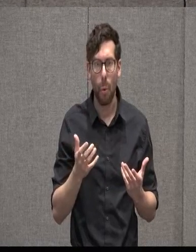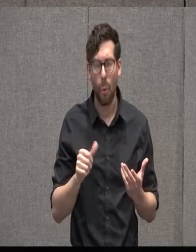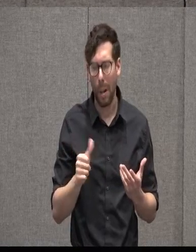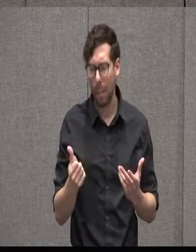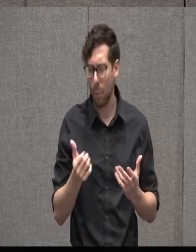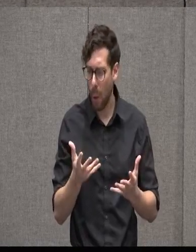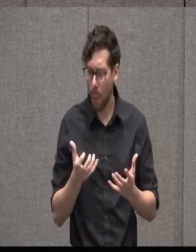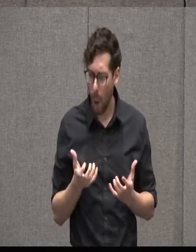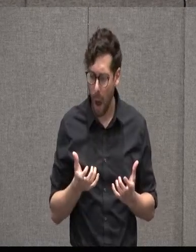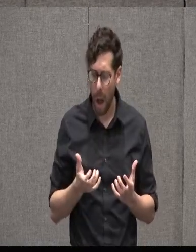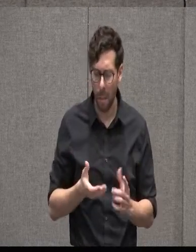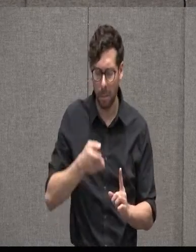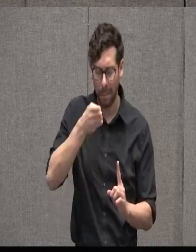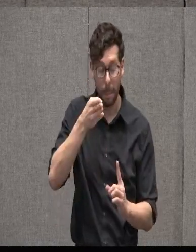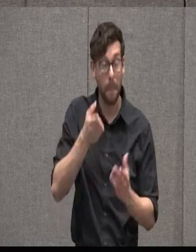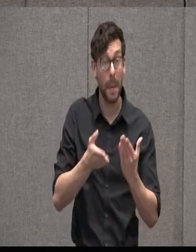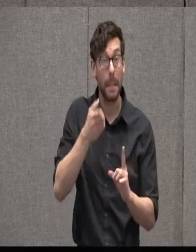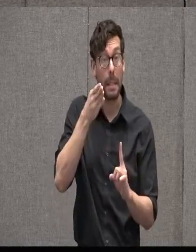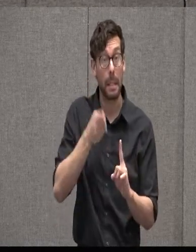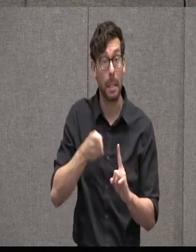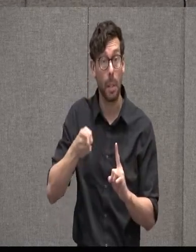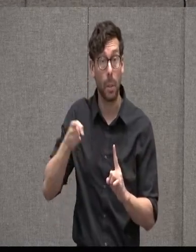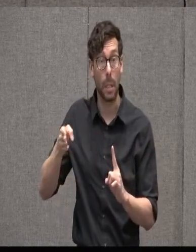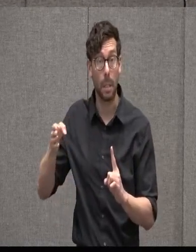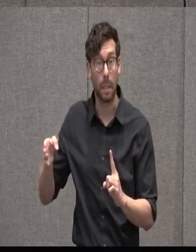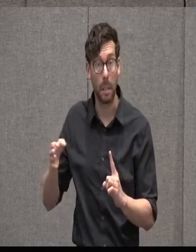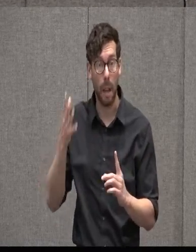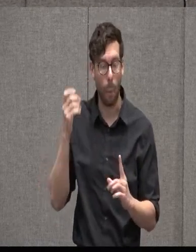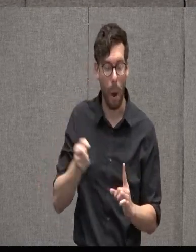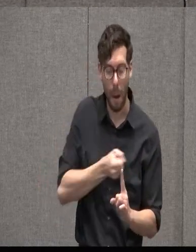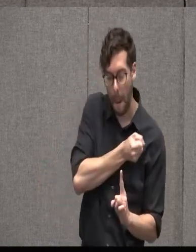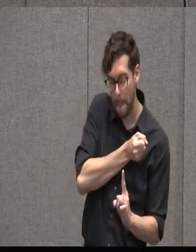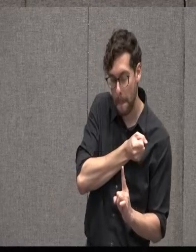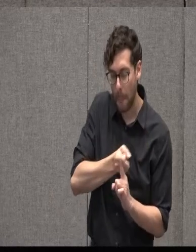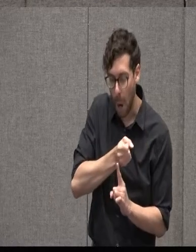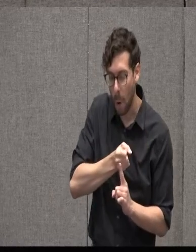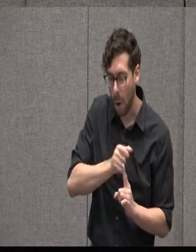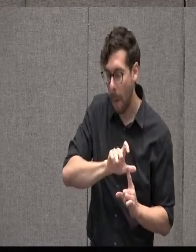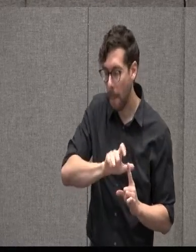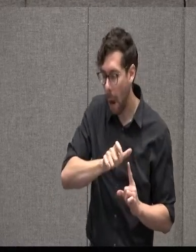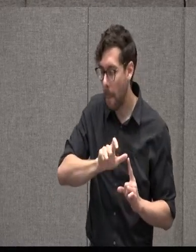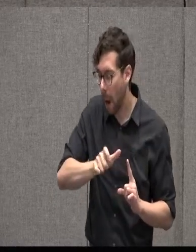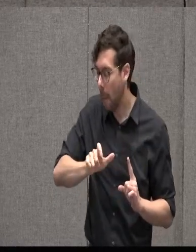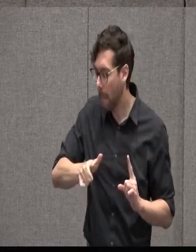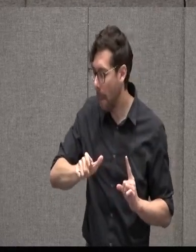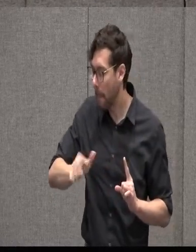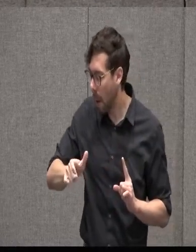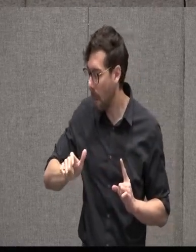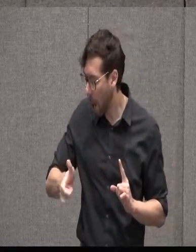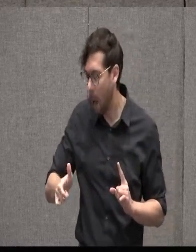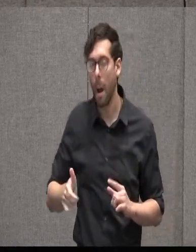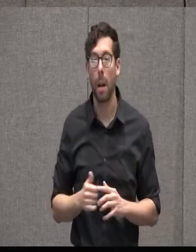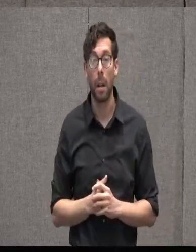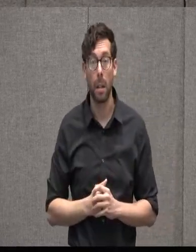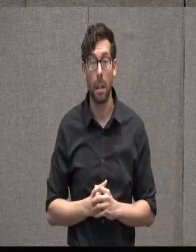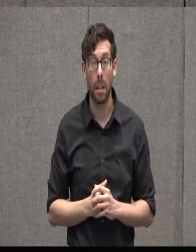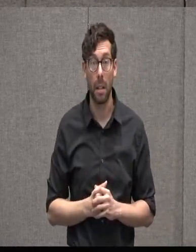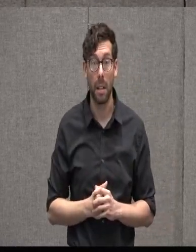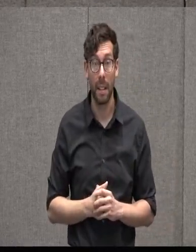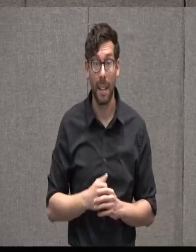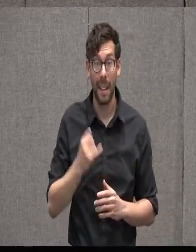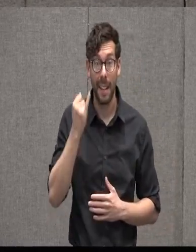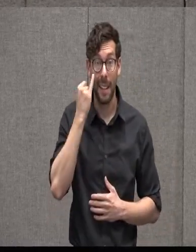next step that I would want in my collisions here? A series, one collision after another. That's